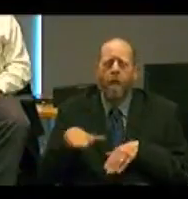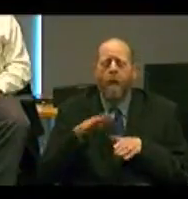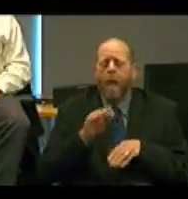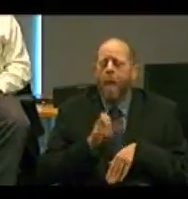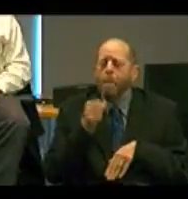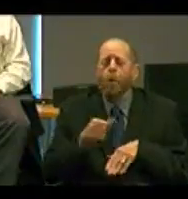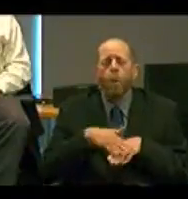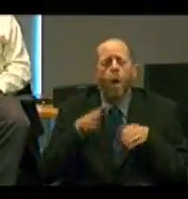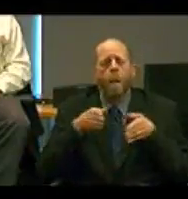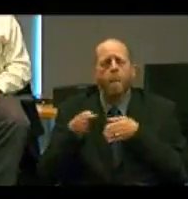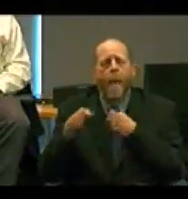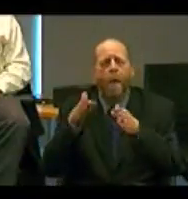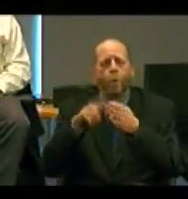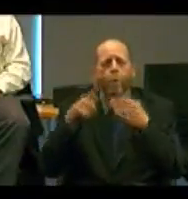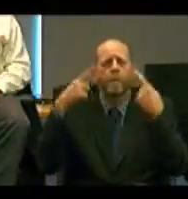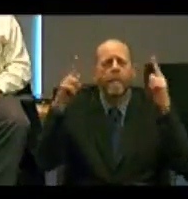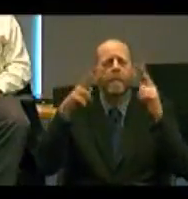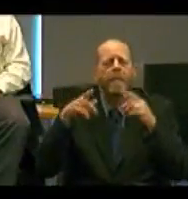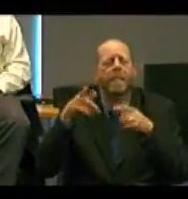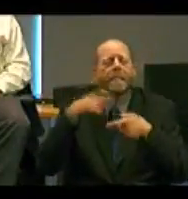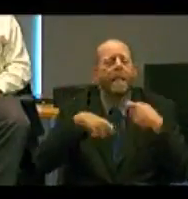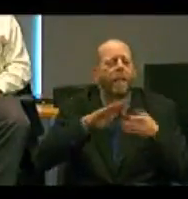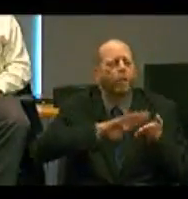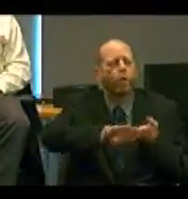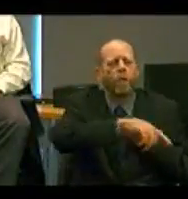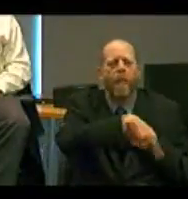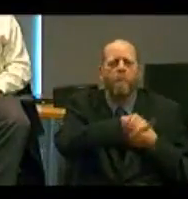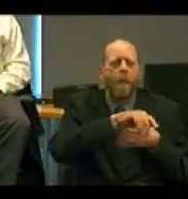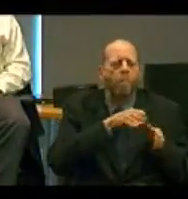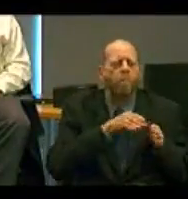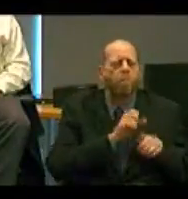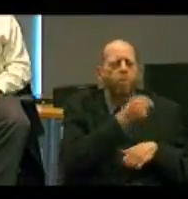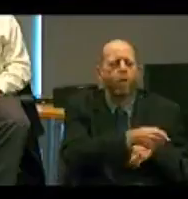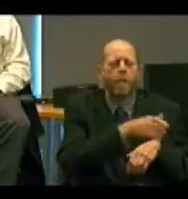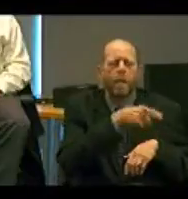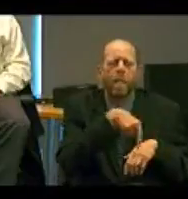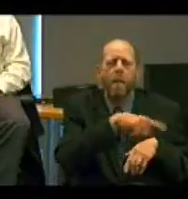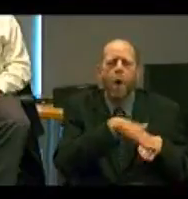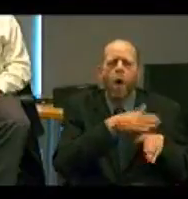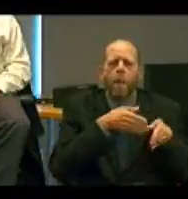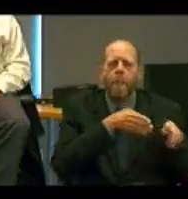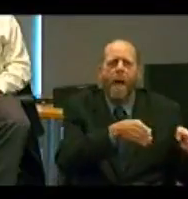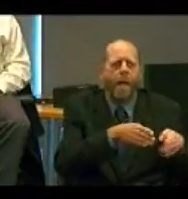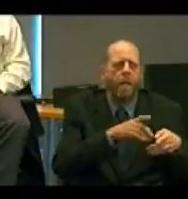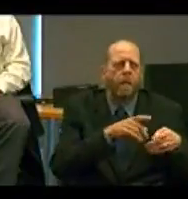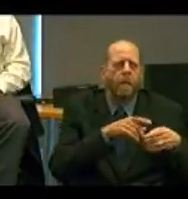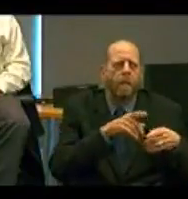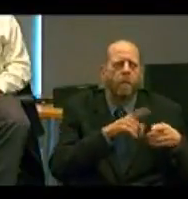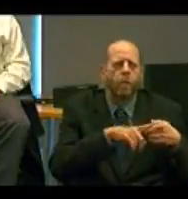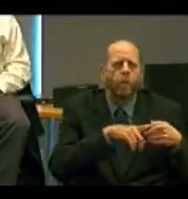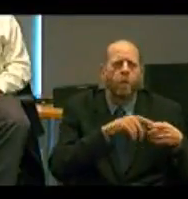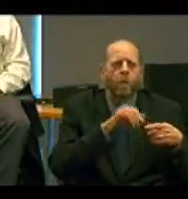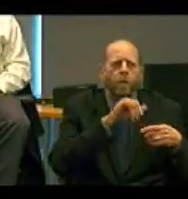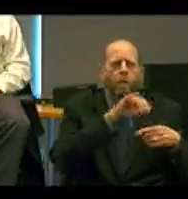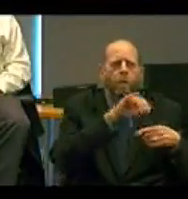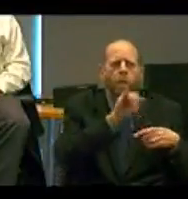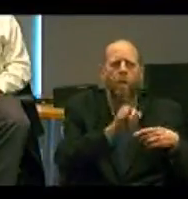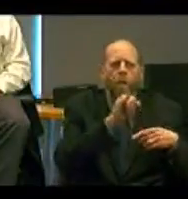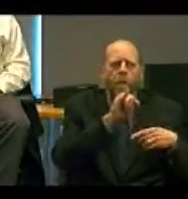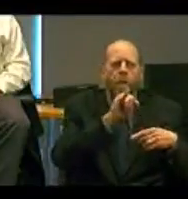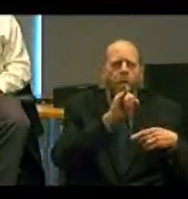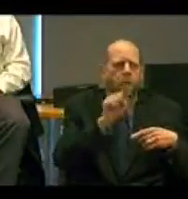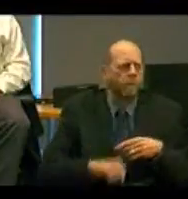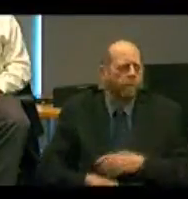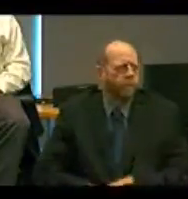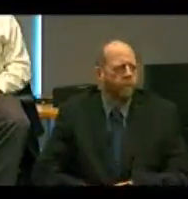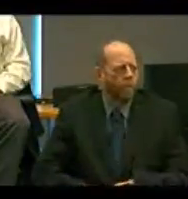to success rather than excluding them and putting them on a path to the criminal justice system. Thank